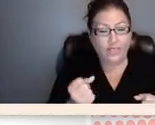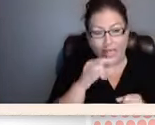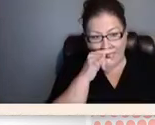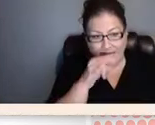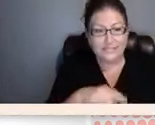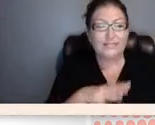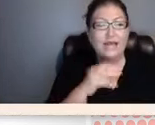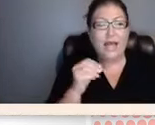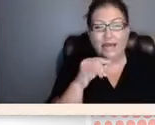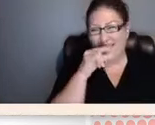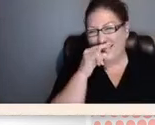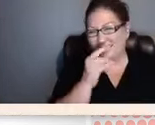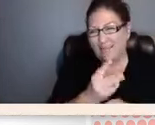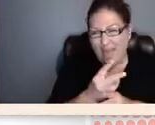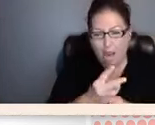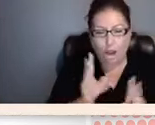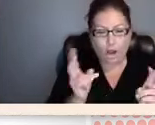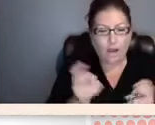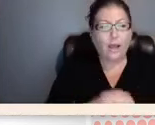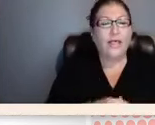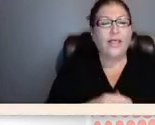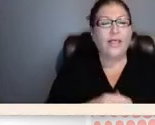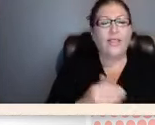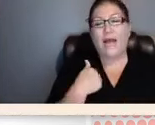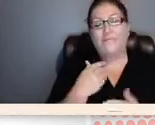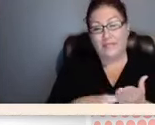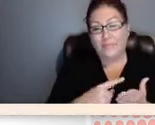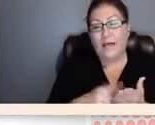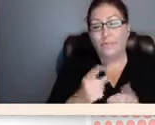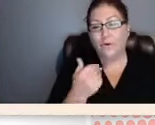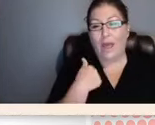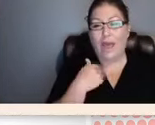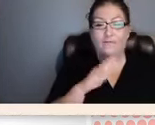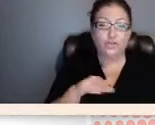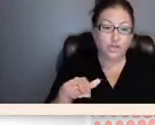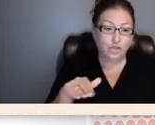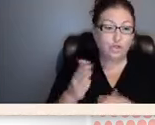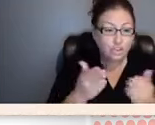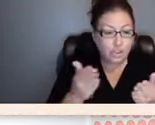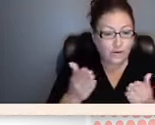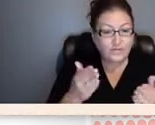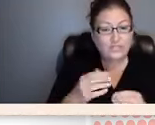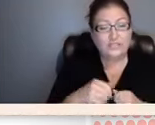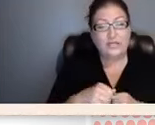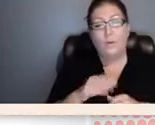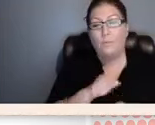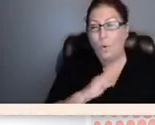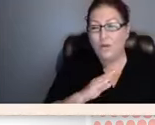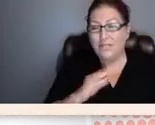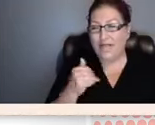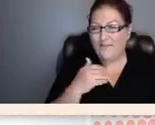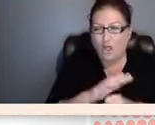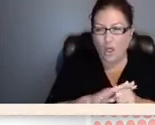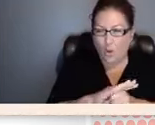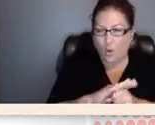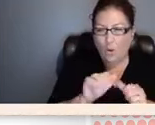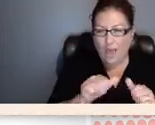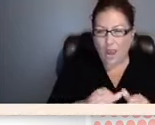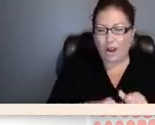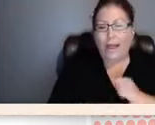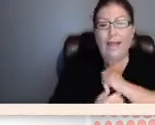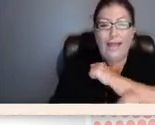care. There's also sometimes you've got children's services boards as a local area, county government. So